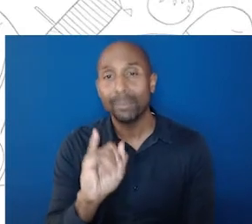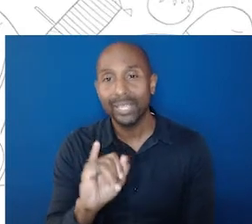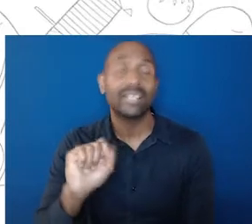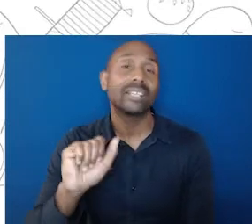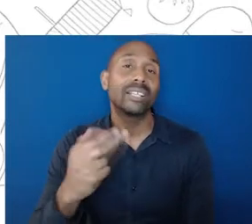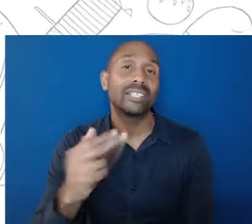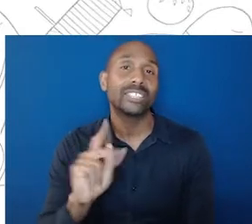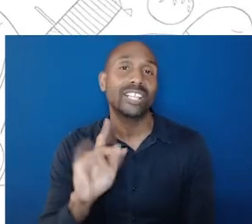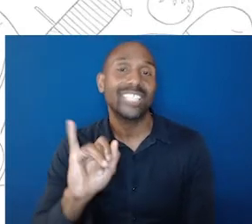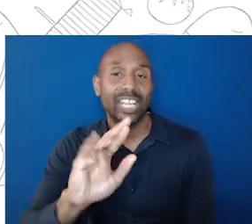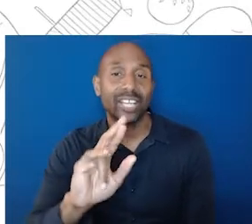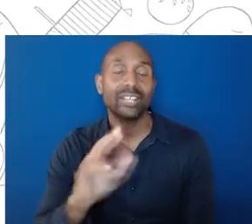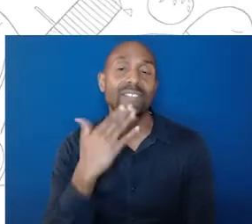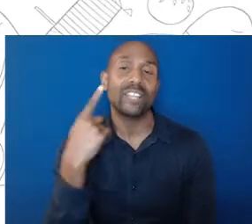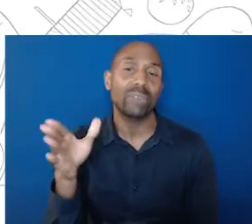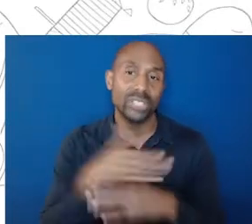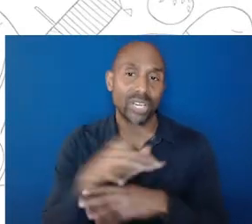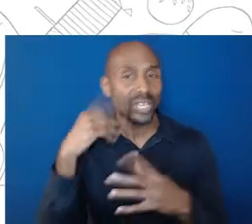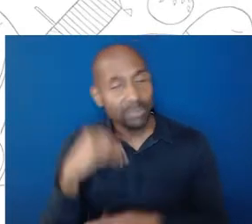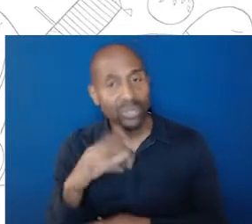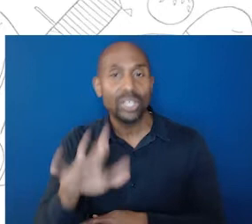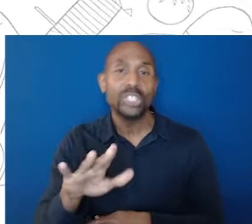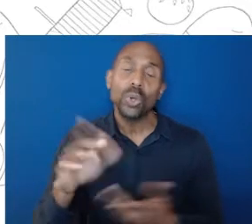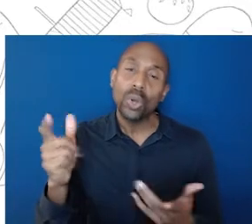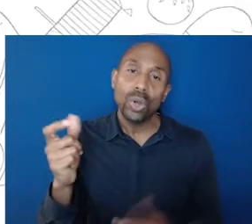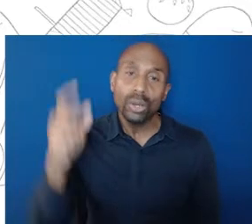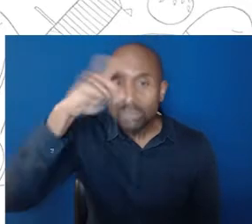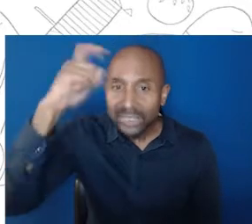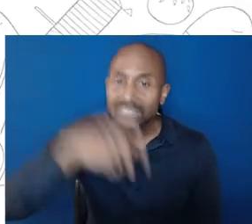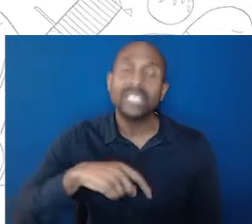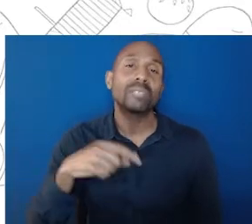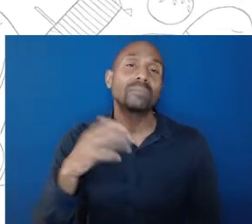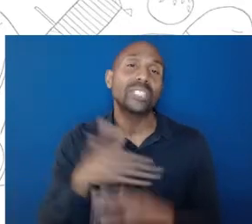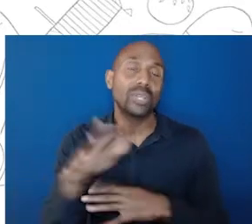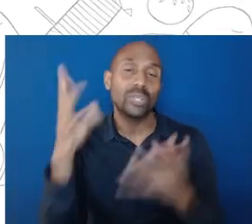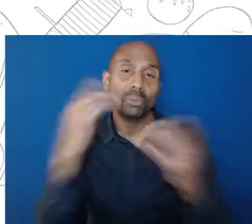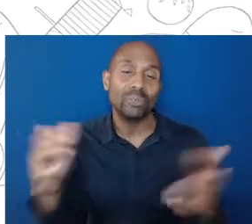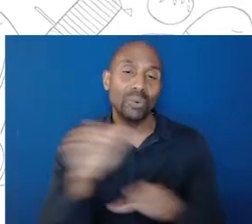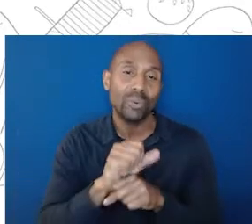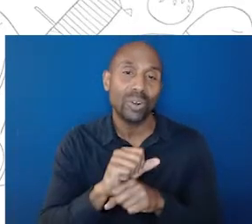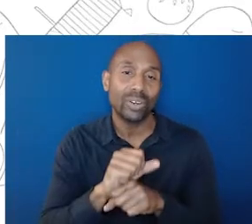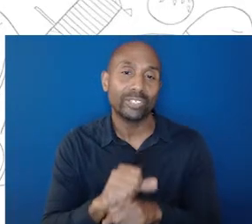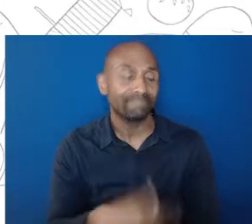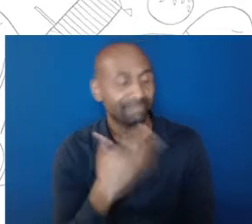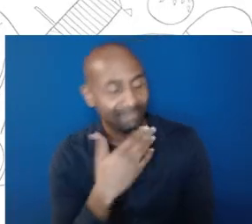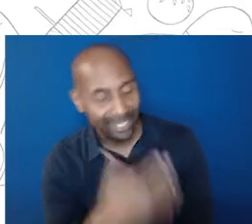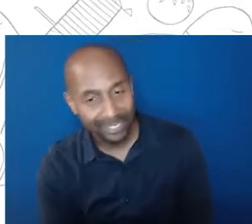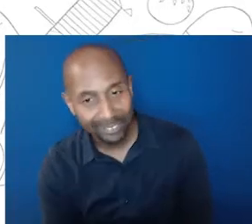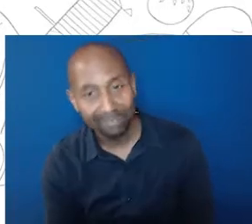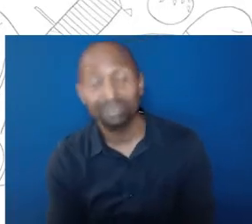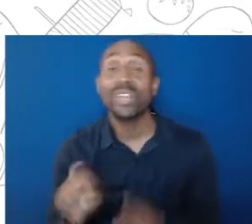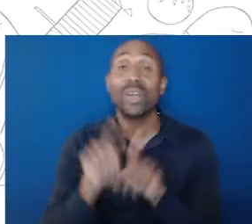sharing your experiences and your insights and your beautiful work. Thank you for having us. I also want to thank